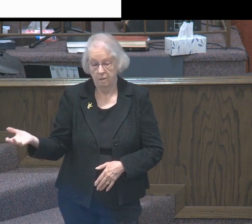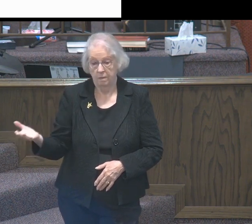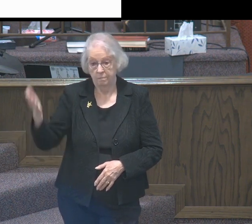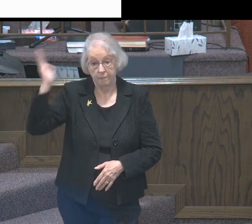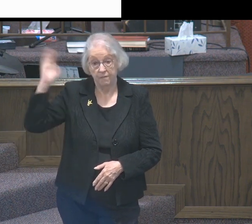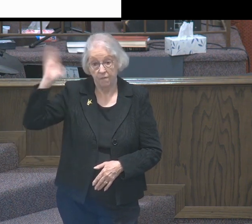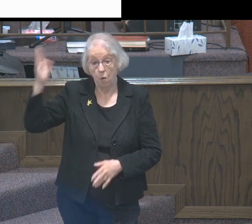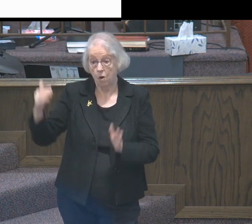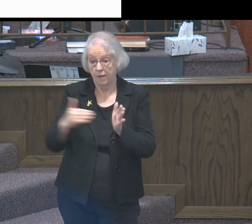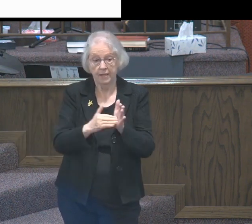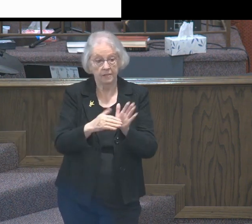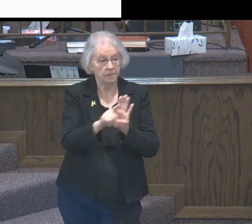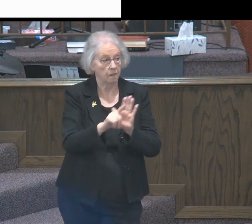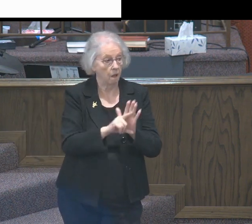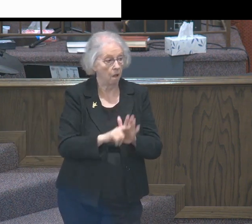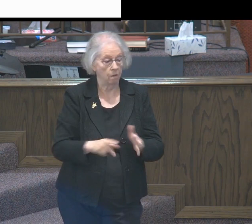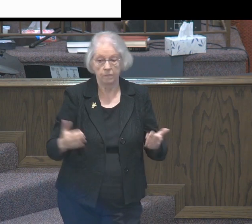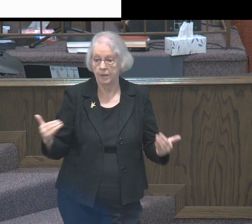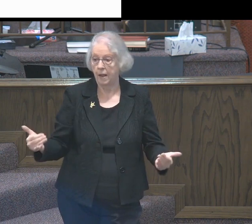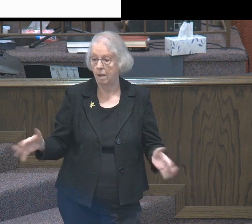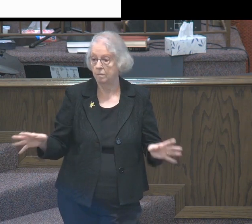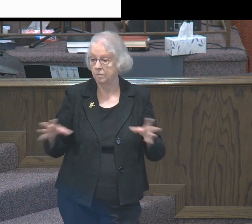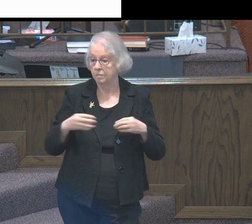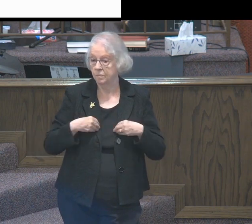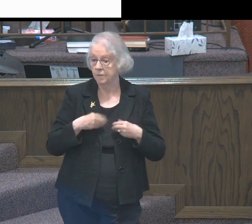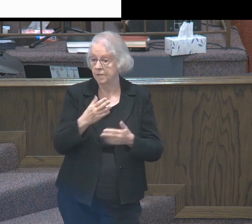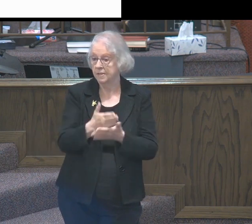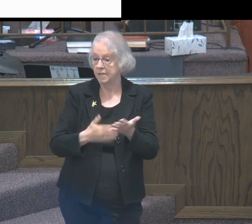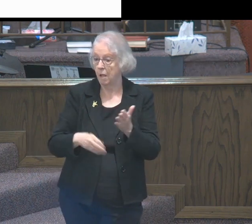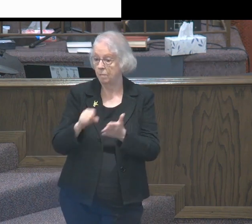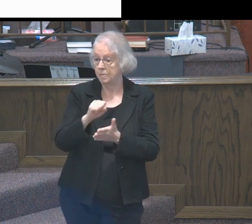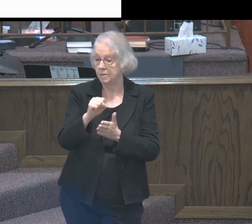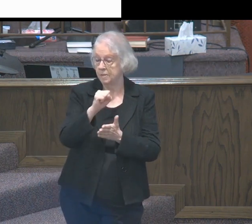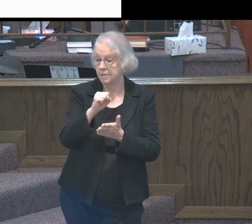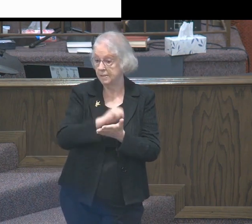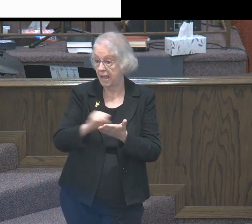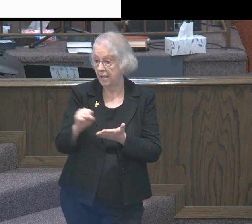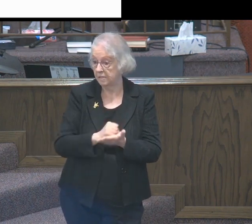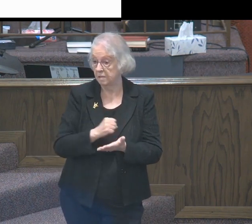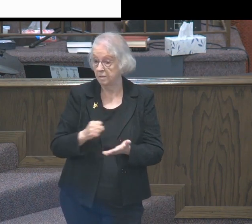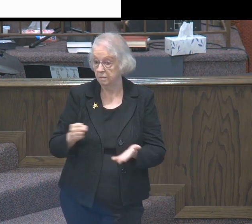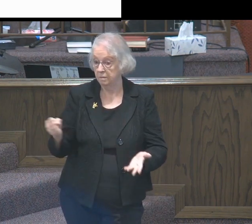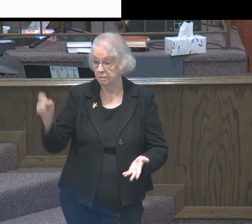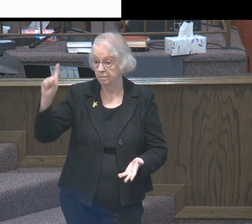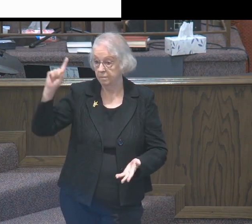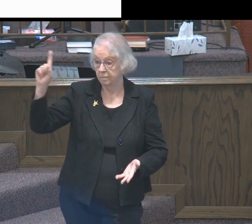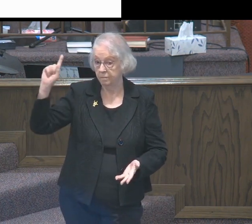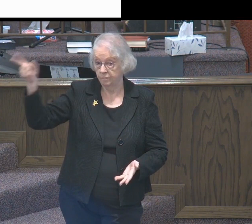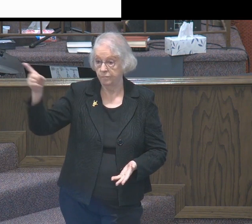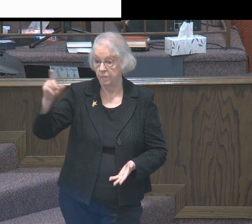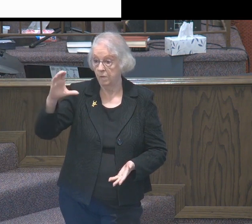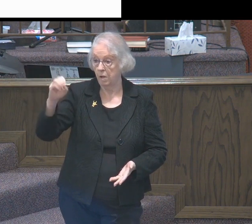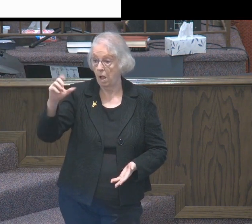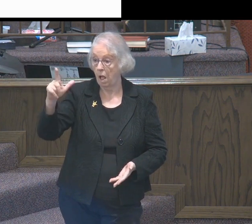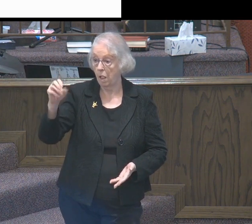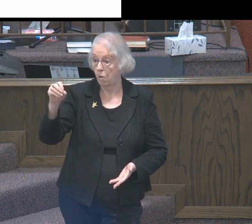my righteousness. That's what we've always done. God's standards have